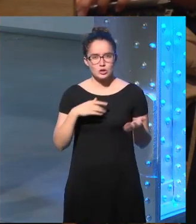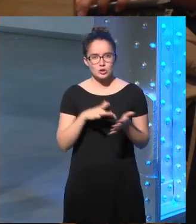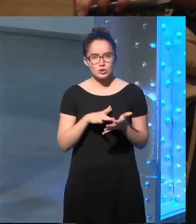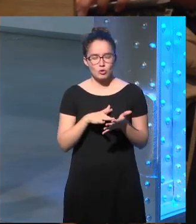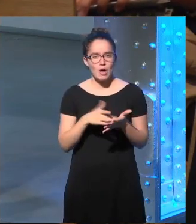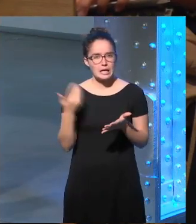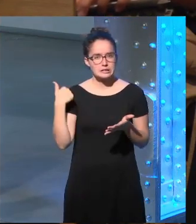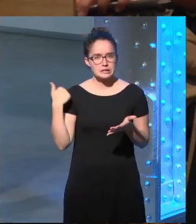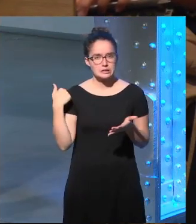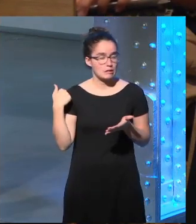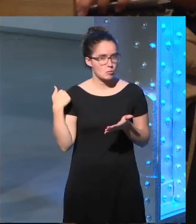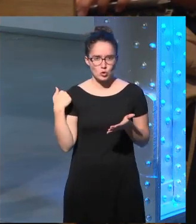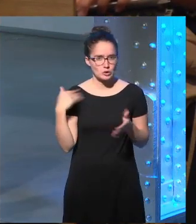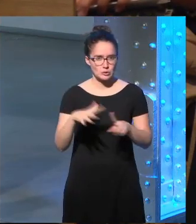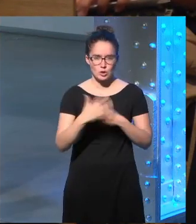I think I was